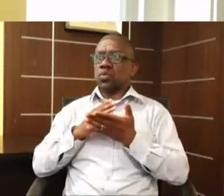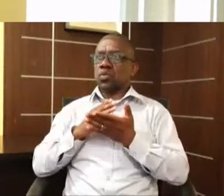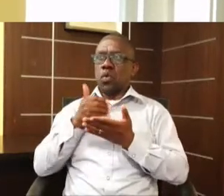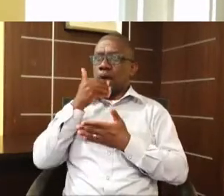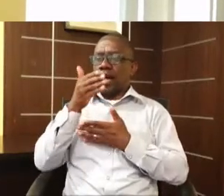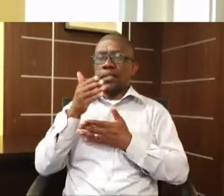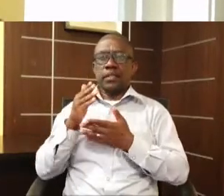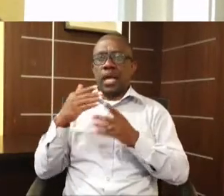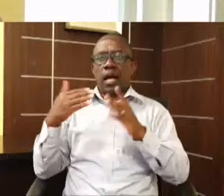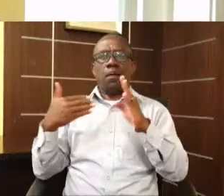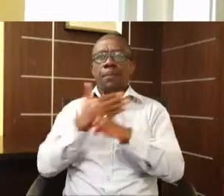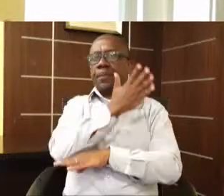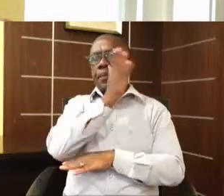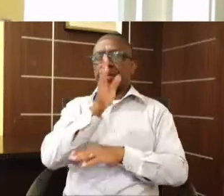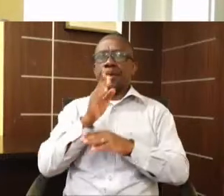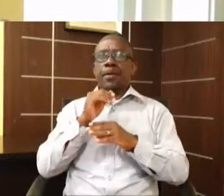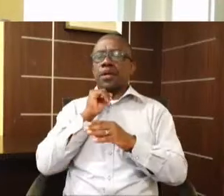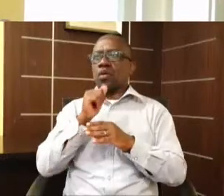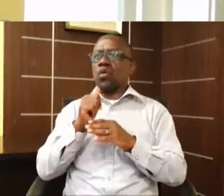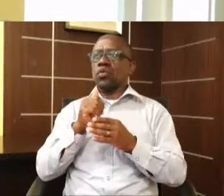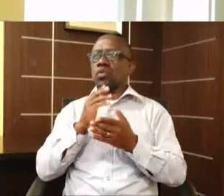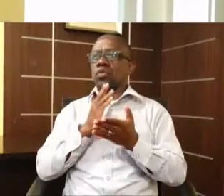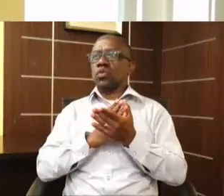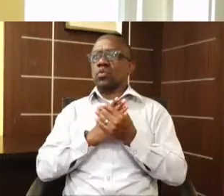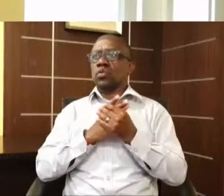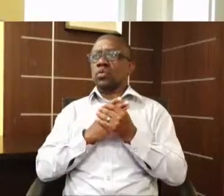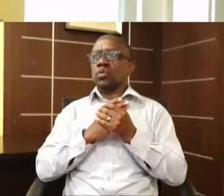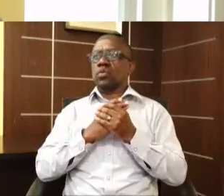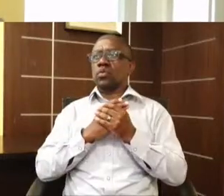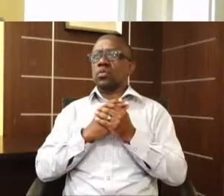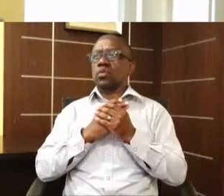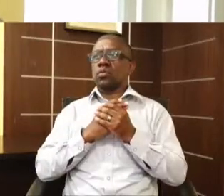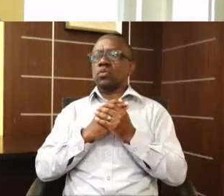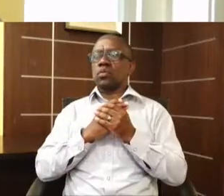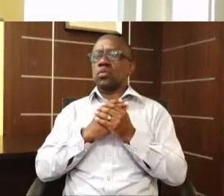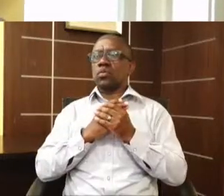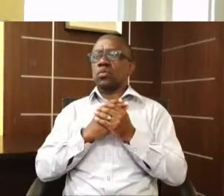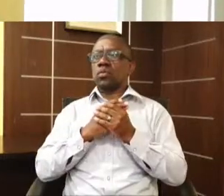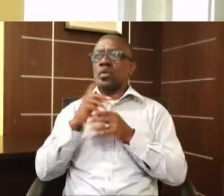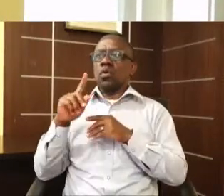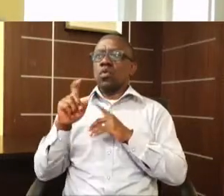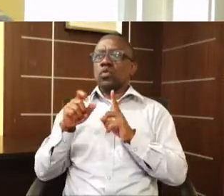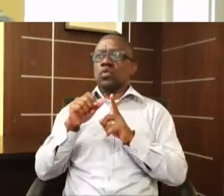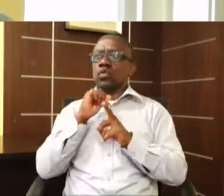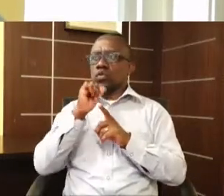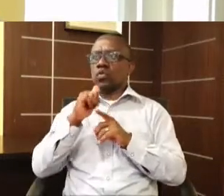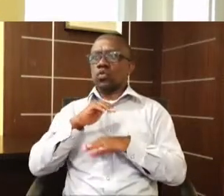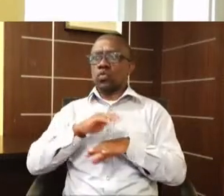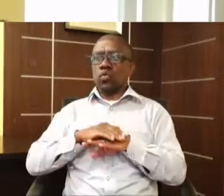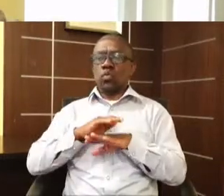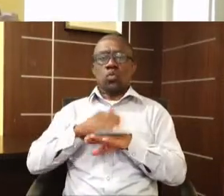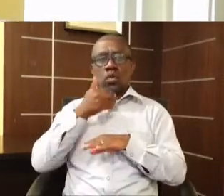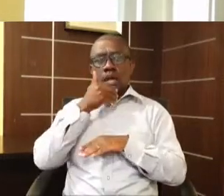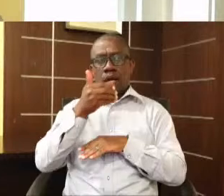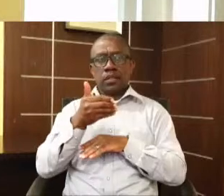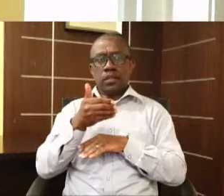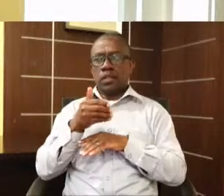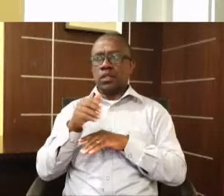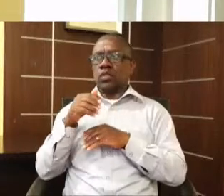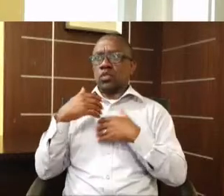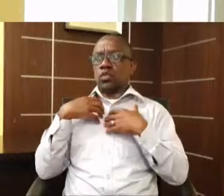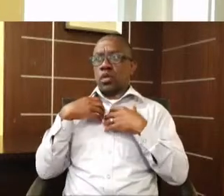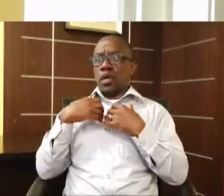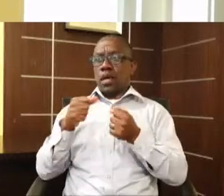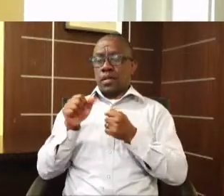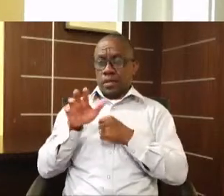not, I would say, were not the appropriate answers. So health is a very